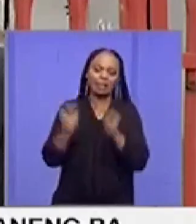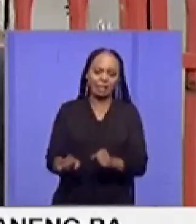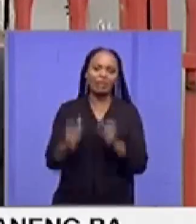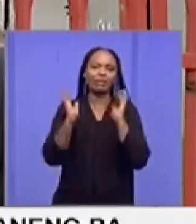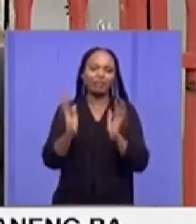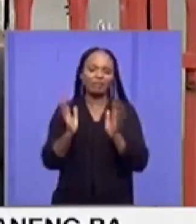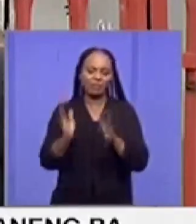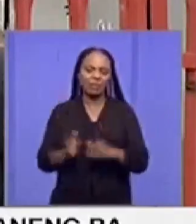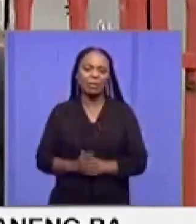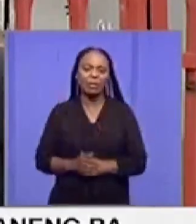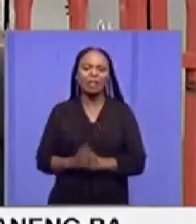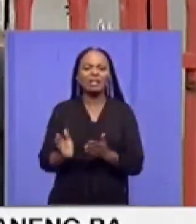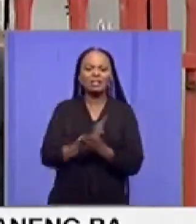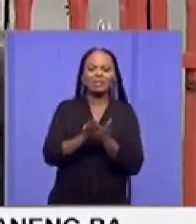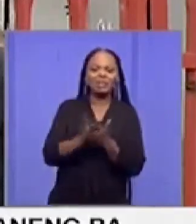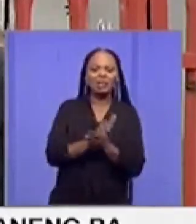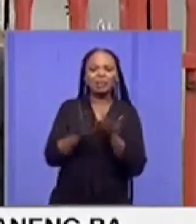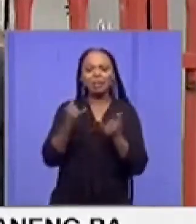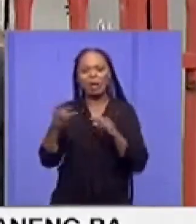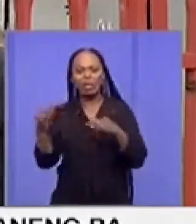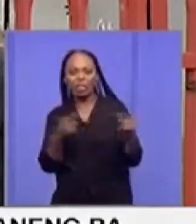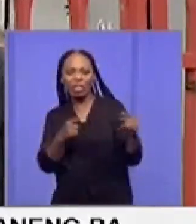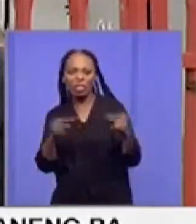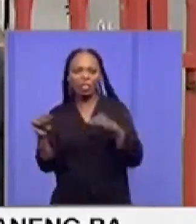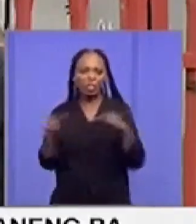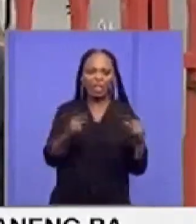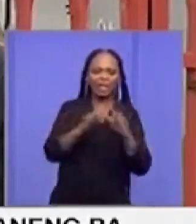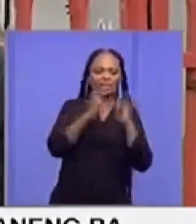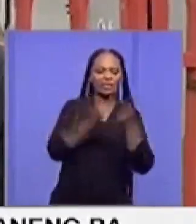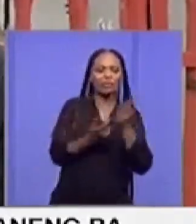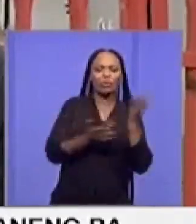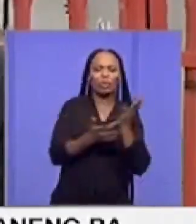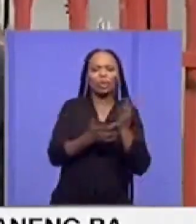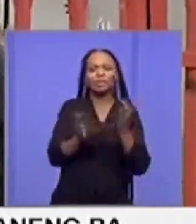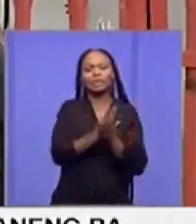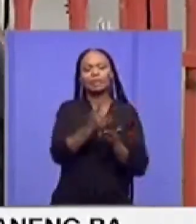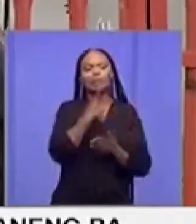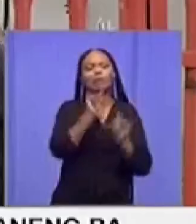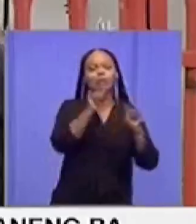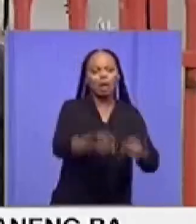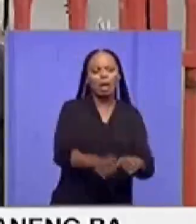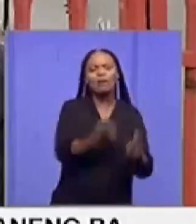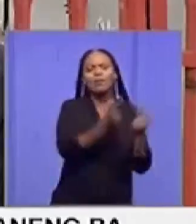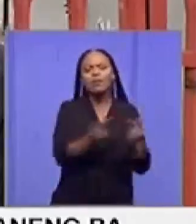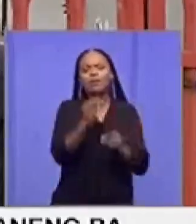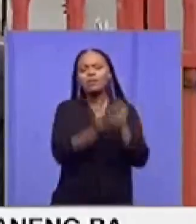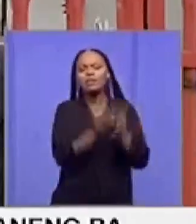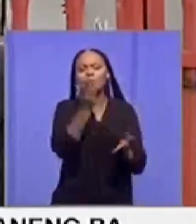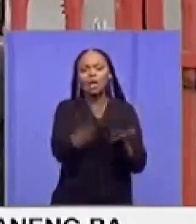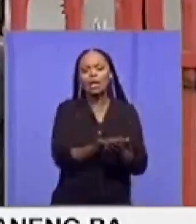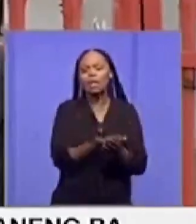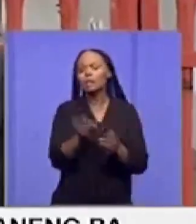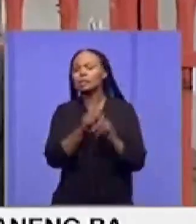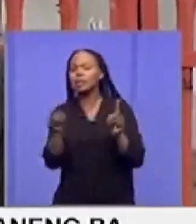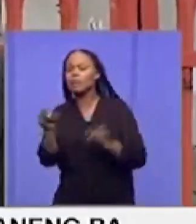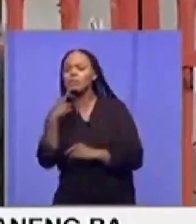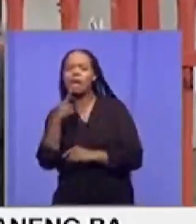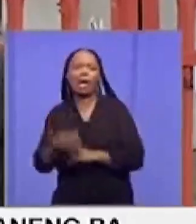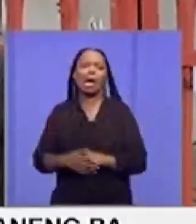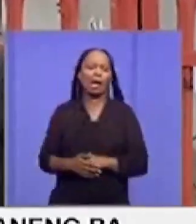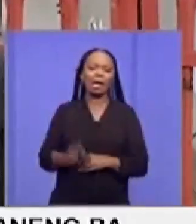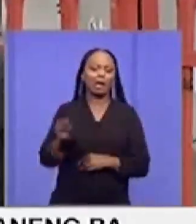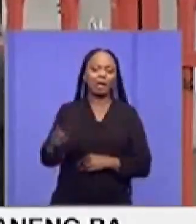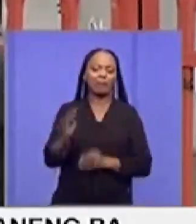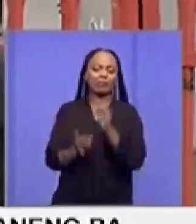go gagagana ga bona ditsebitše o mongwe raowa mo le ka lokiša go lokišega ba bang ba ra mo ka se